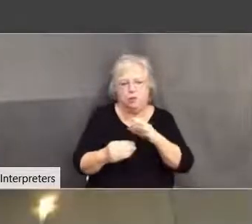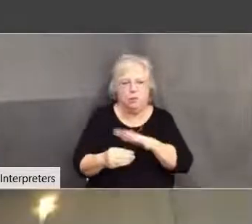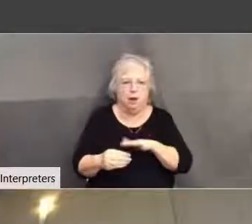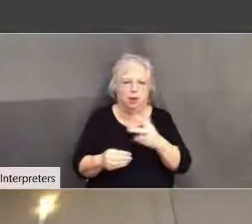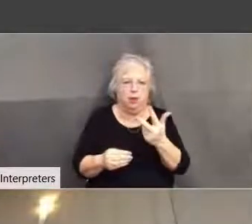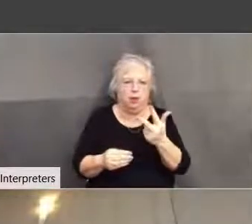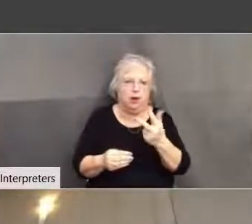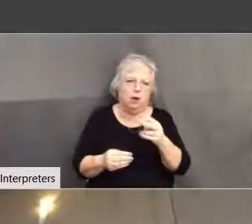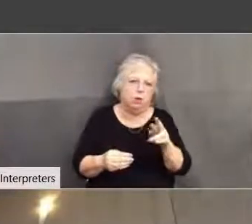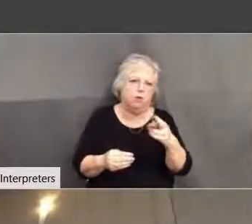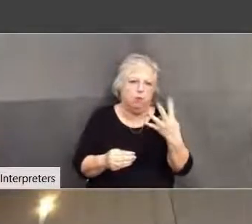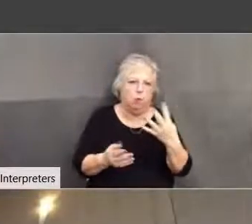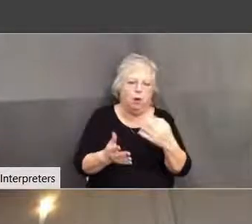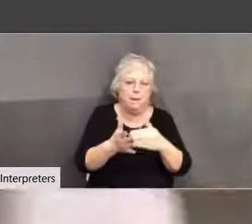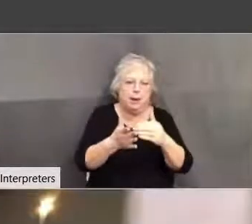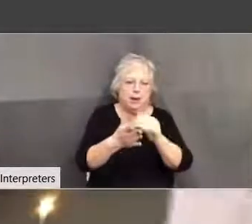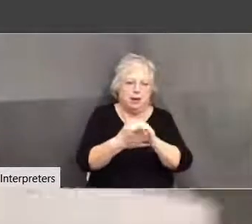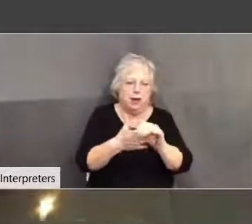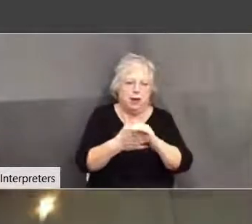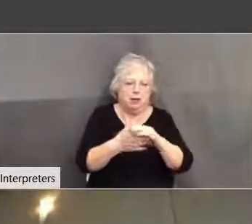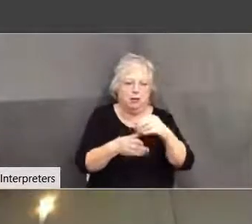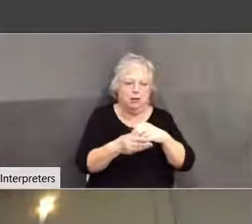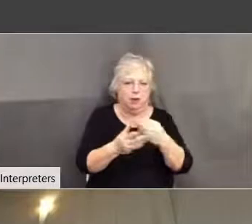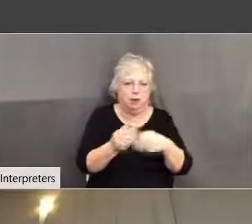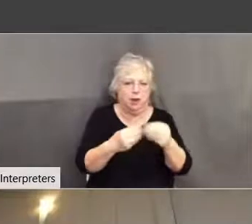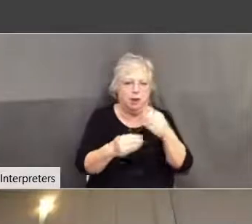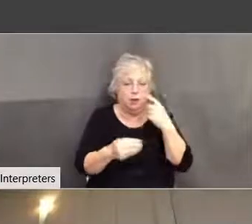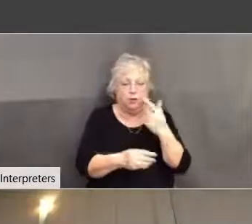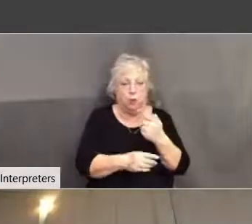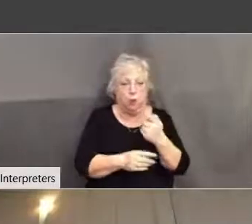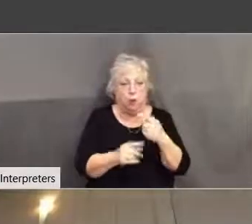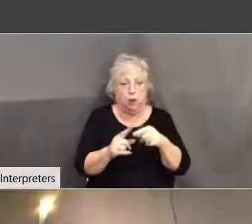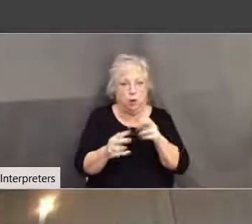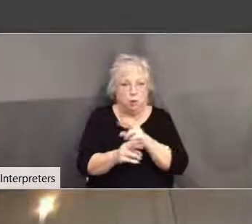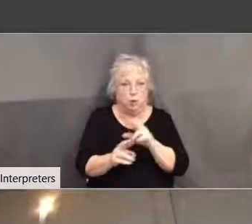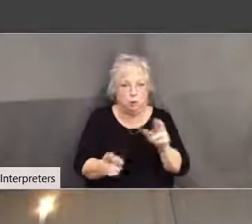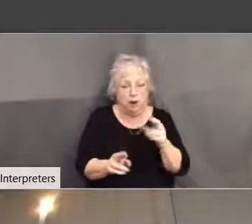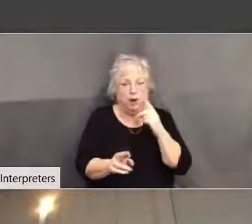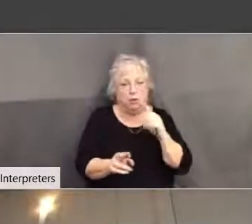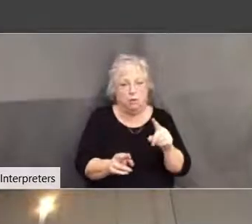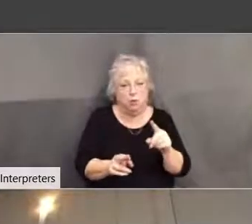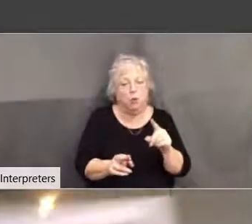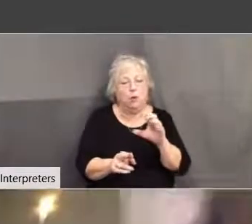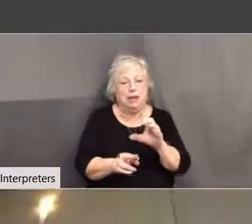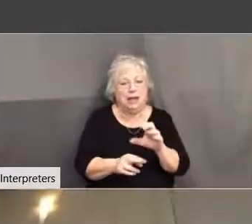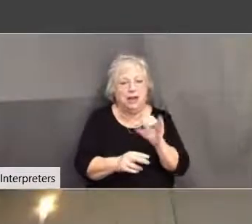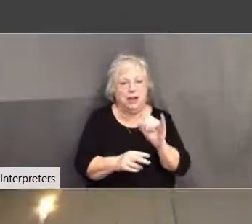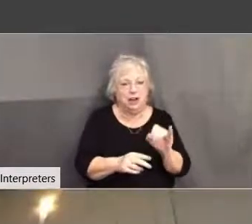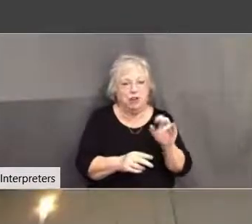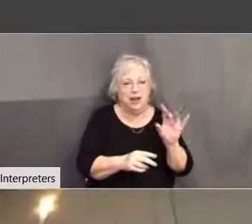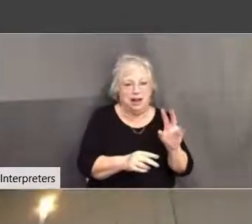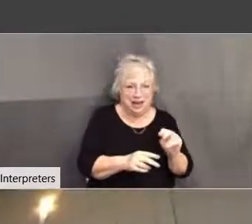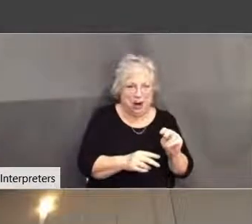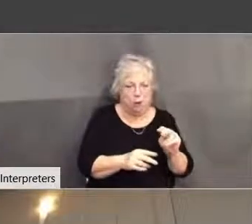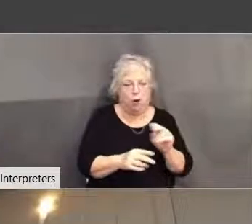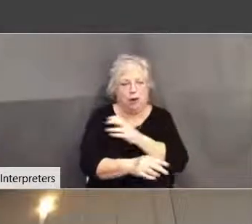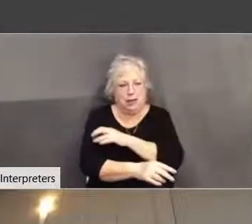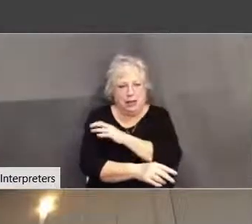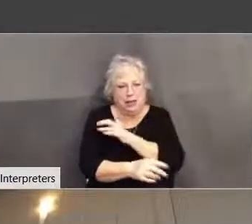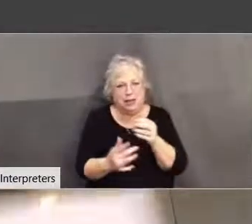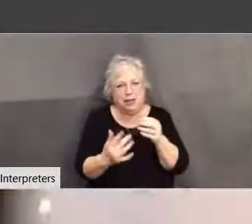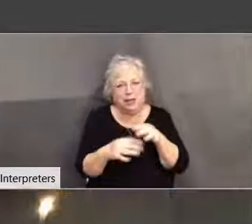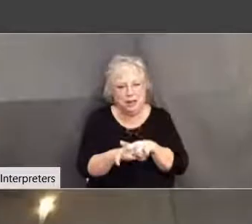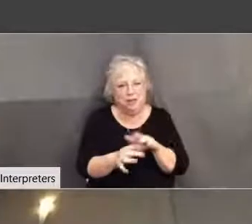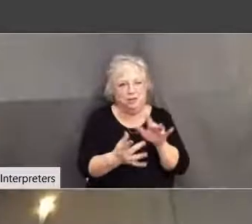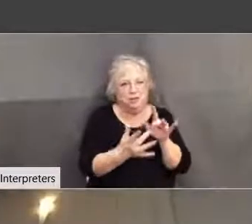$4 million in our budget for 21 to prepare for the clinically integrated network, really making those front-end investments